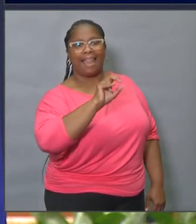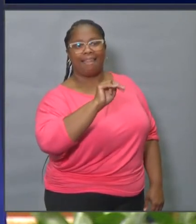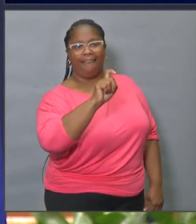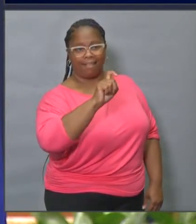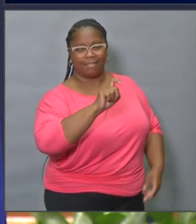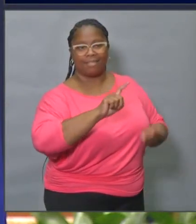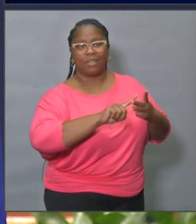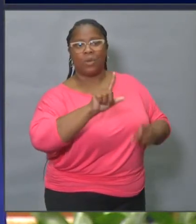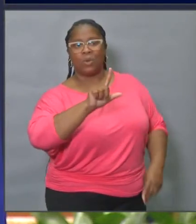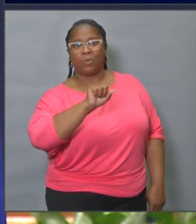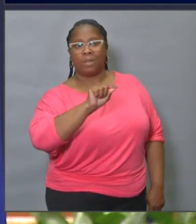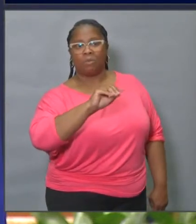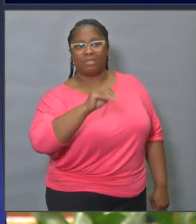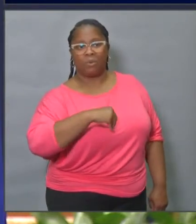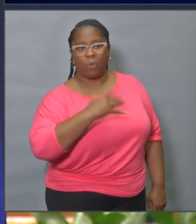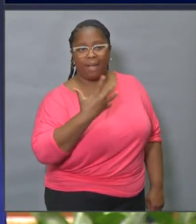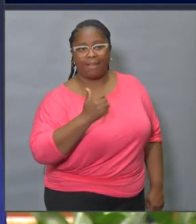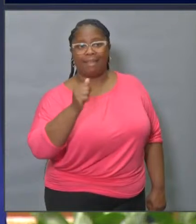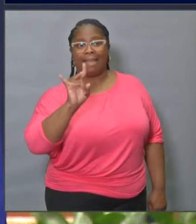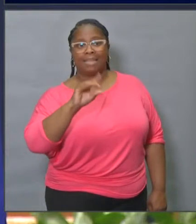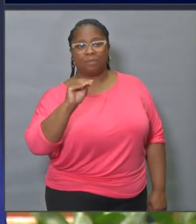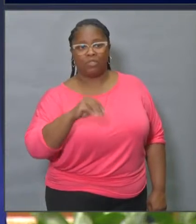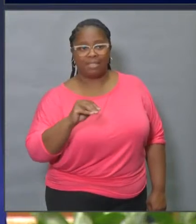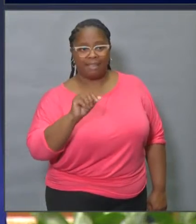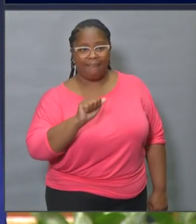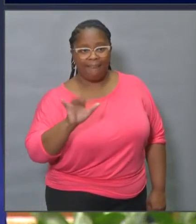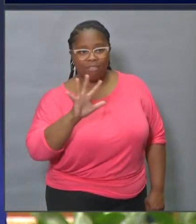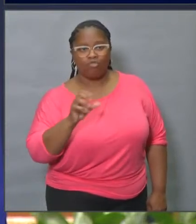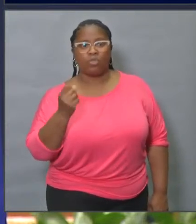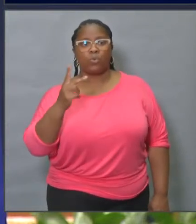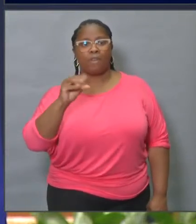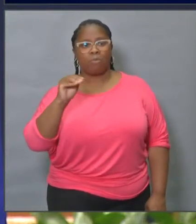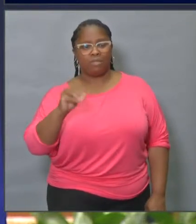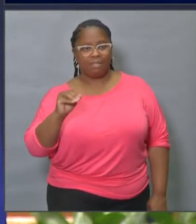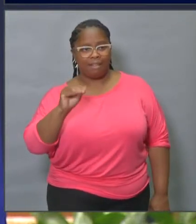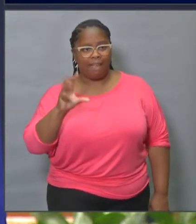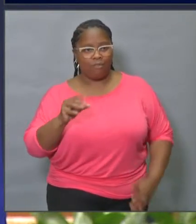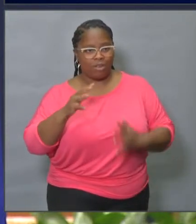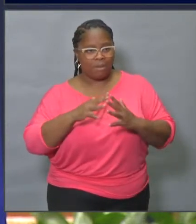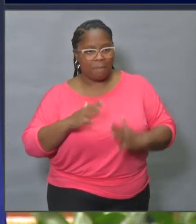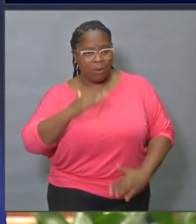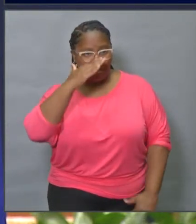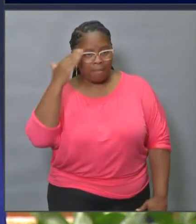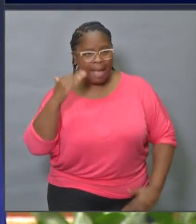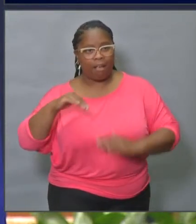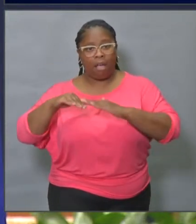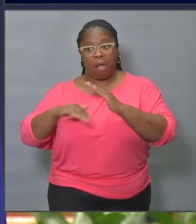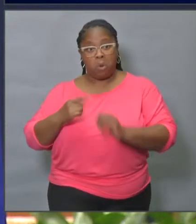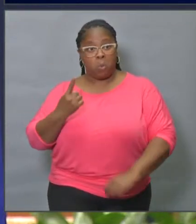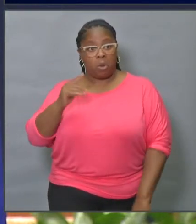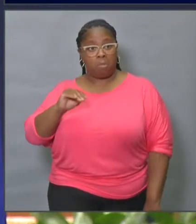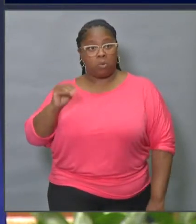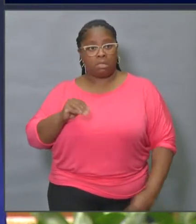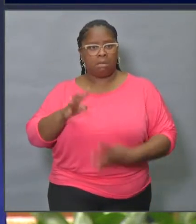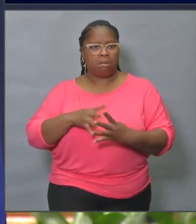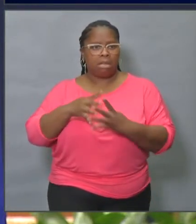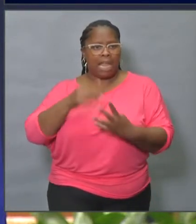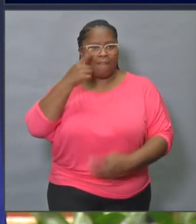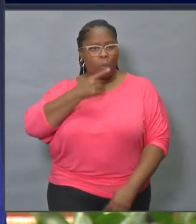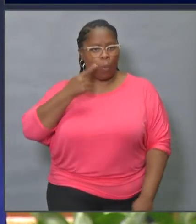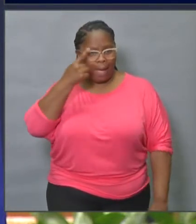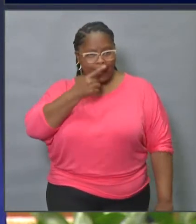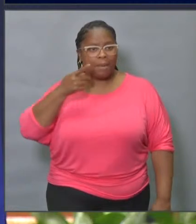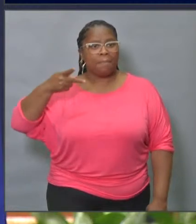white, 18% are Asian, 12% are African American, less than 1% are Native Hawaiian or